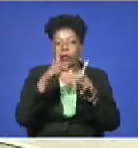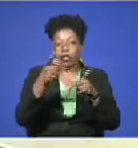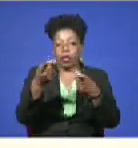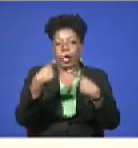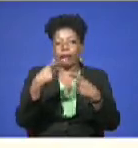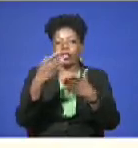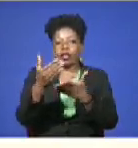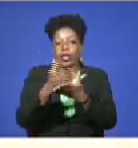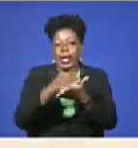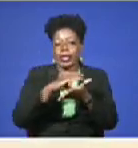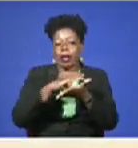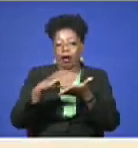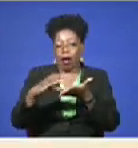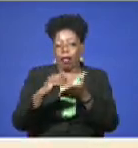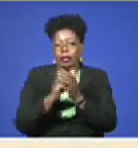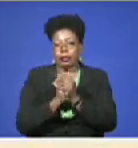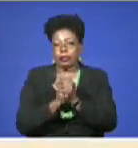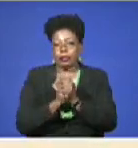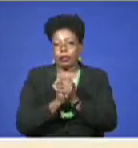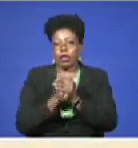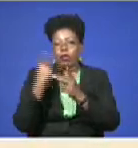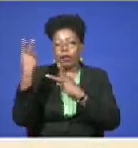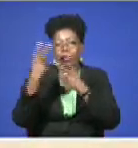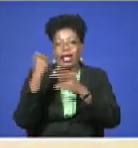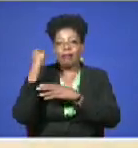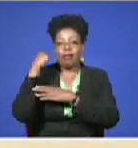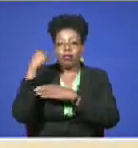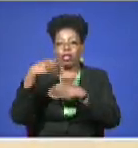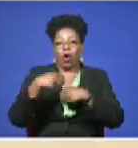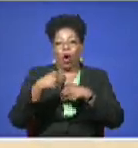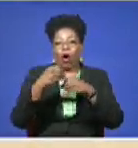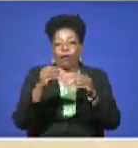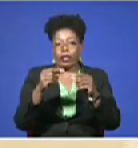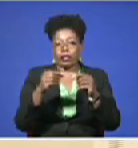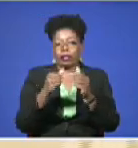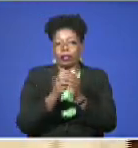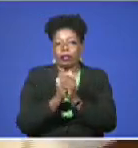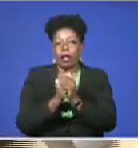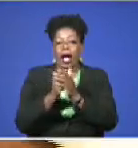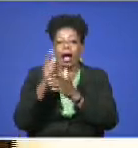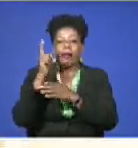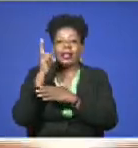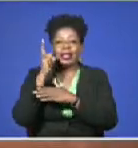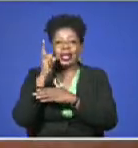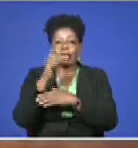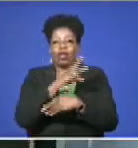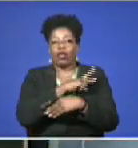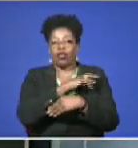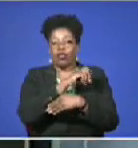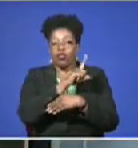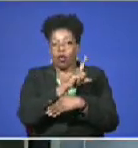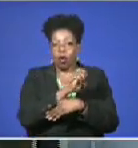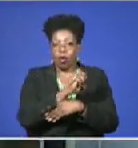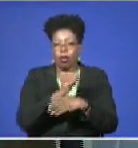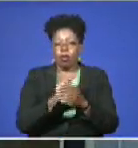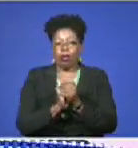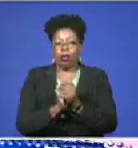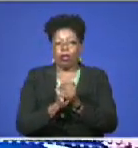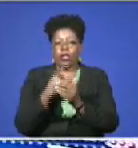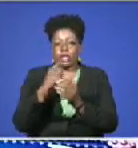the rest of your day. We then visited the Detention Administration Office. Officer Lynette Rowe explains the process. We would